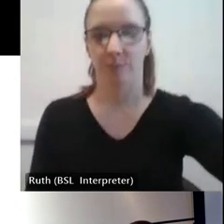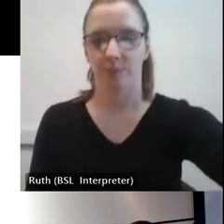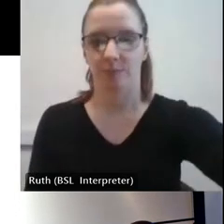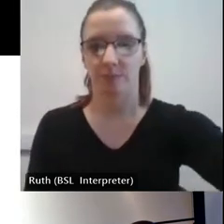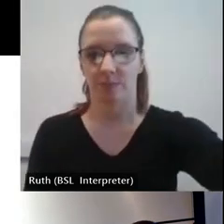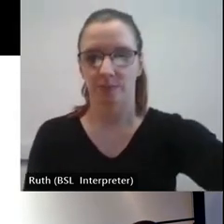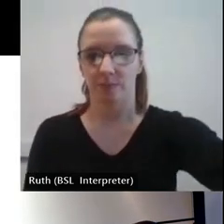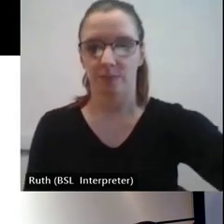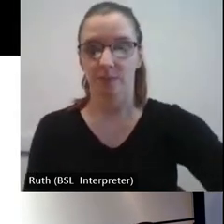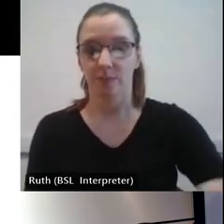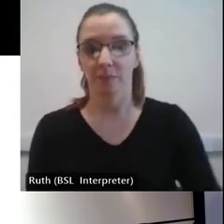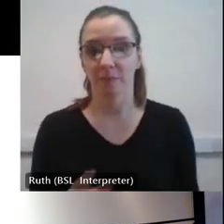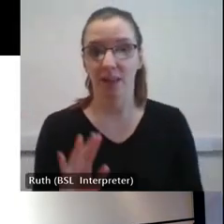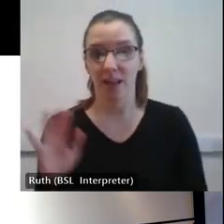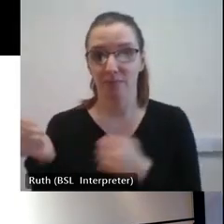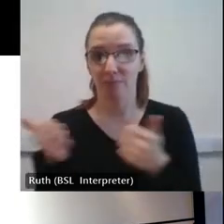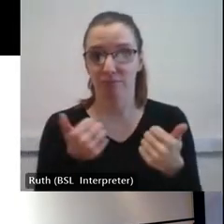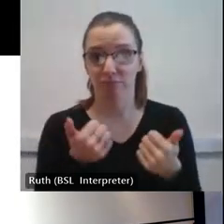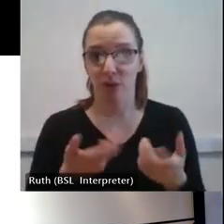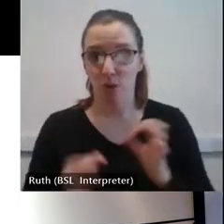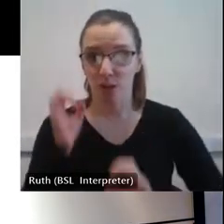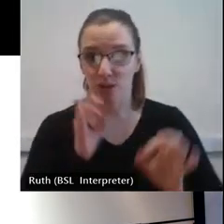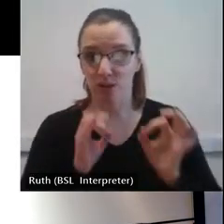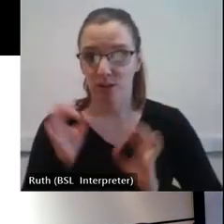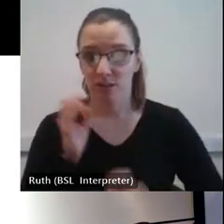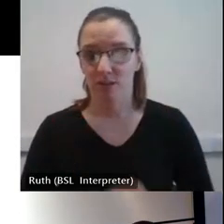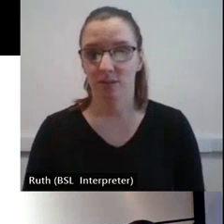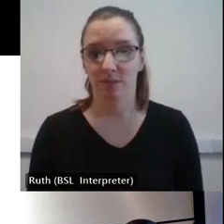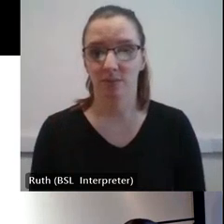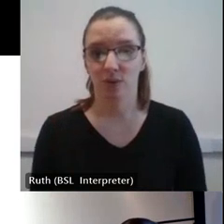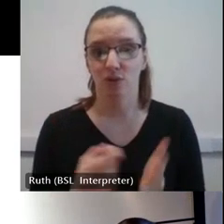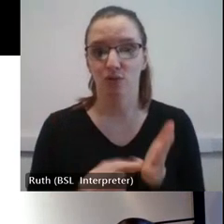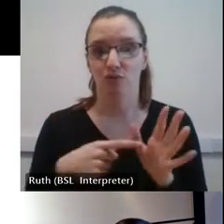Do we have any thumbs up there? Yep. Okay, Rachel?